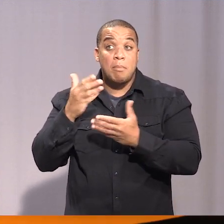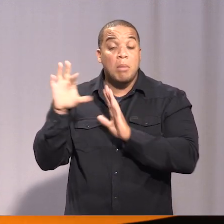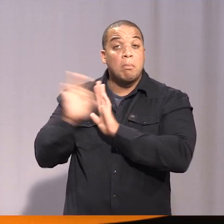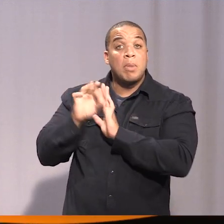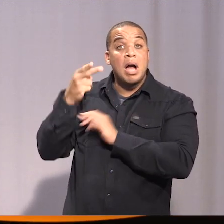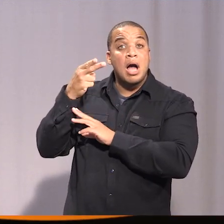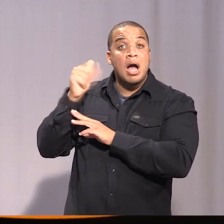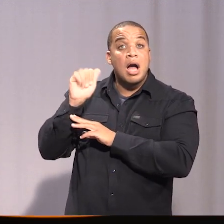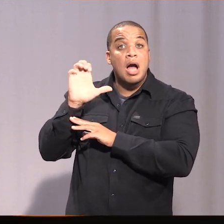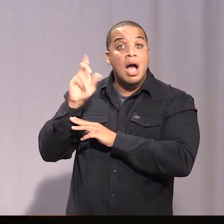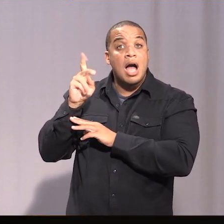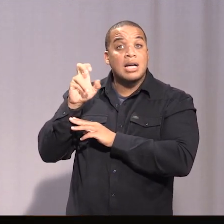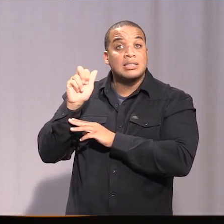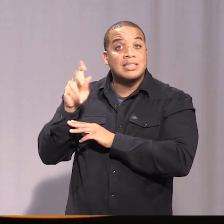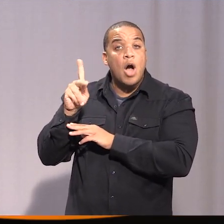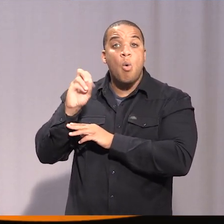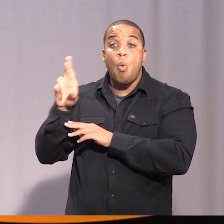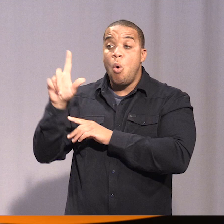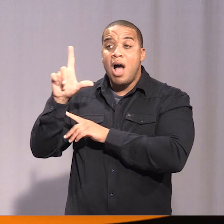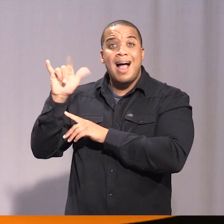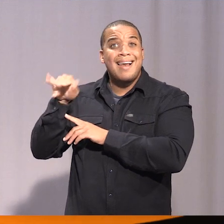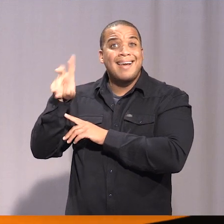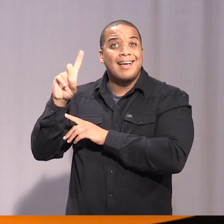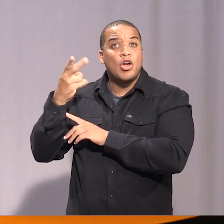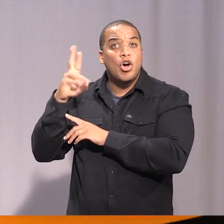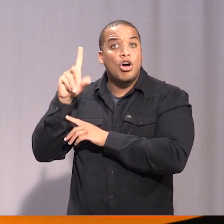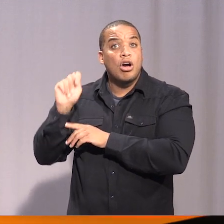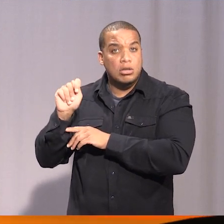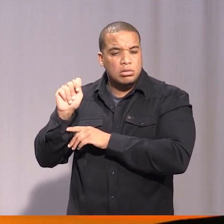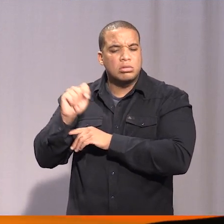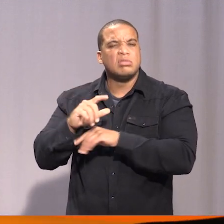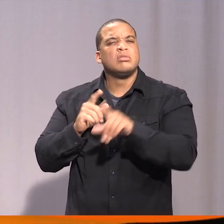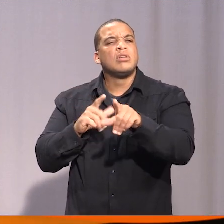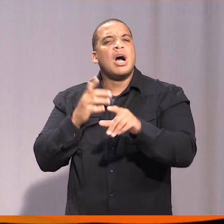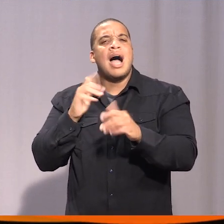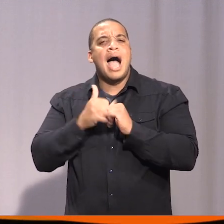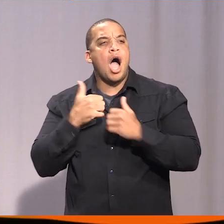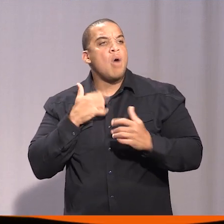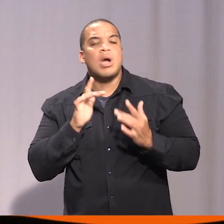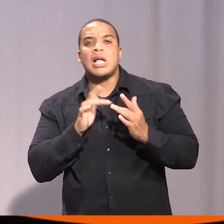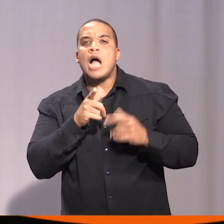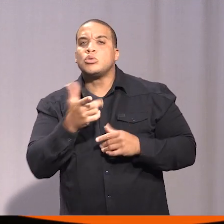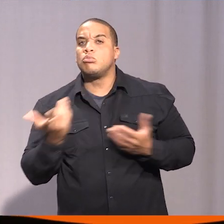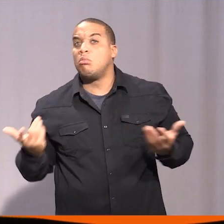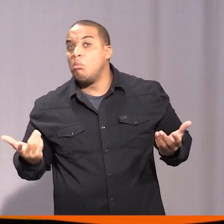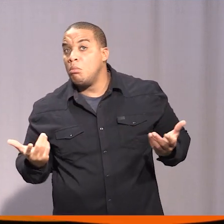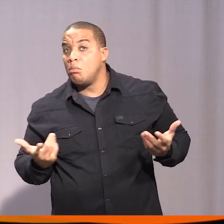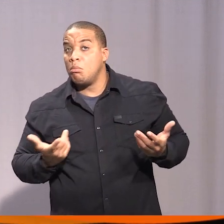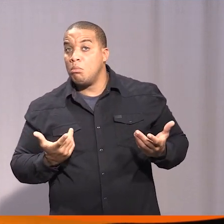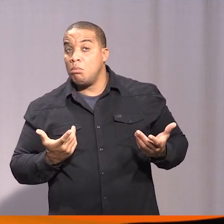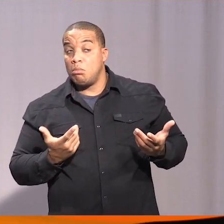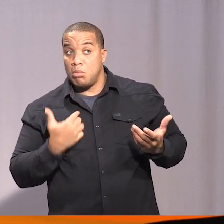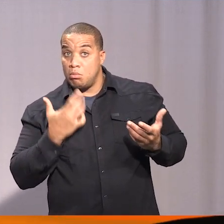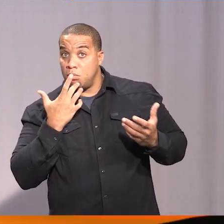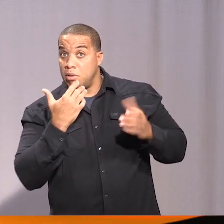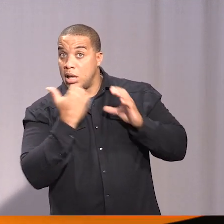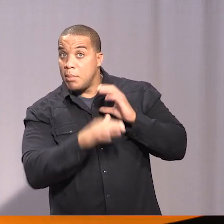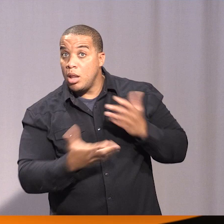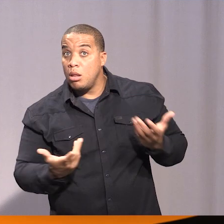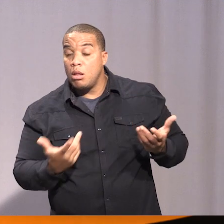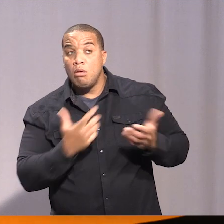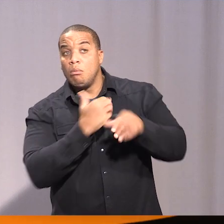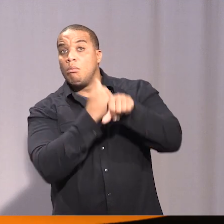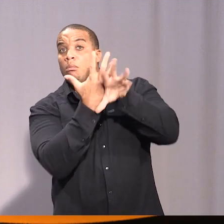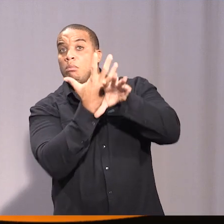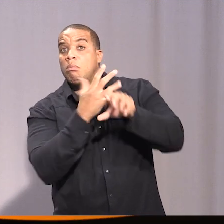Hackensack or Lyndhurst. And the preferred method of contact, so how we contact you. Would you prefer an email or the phone?